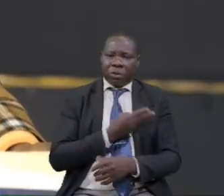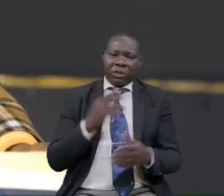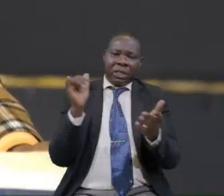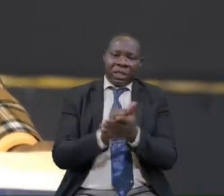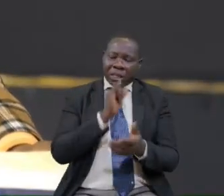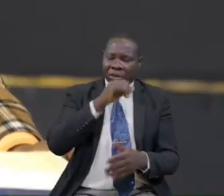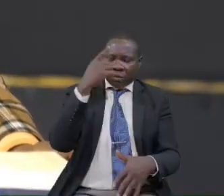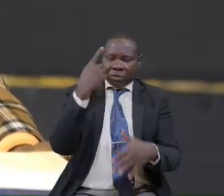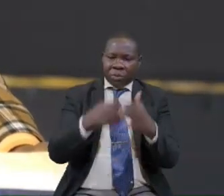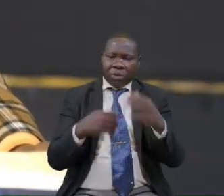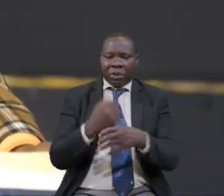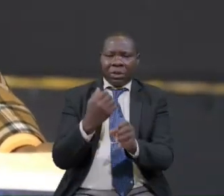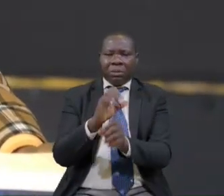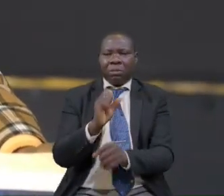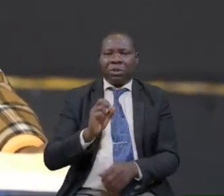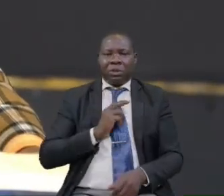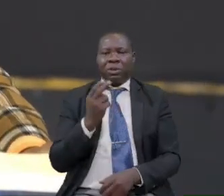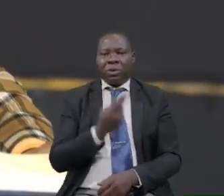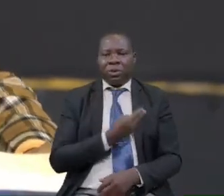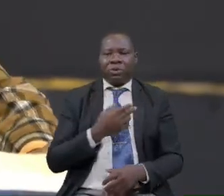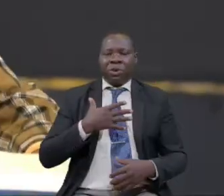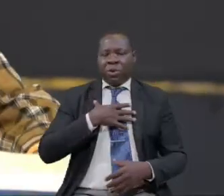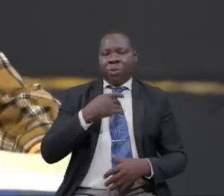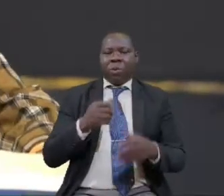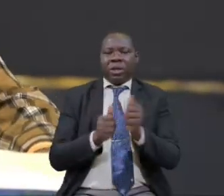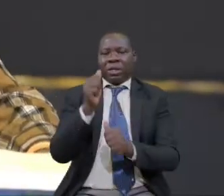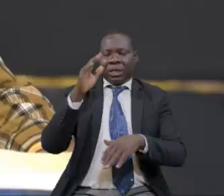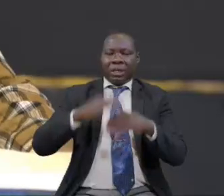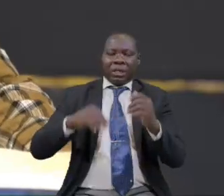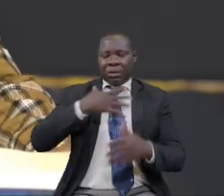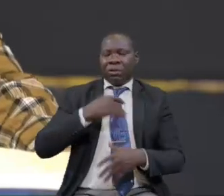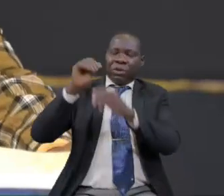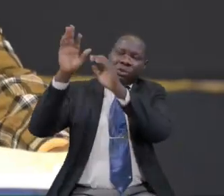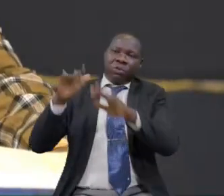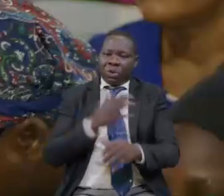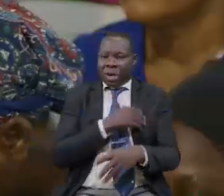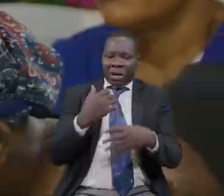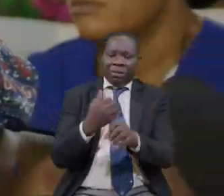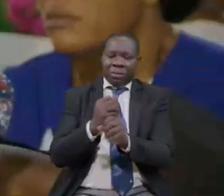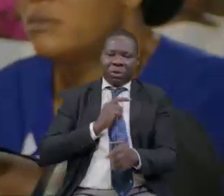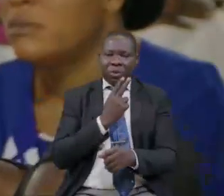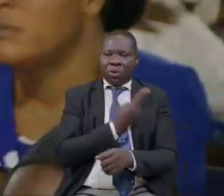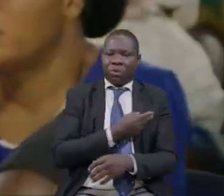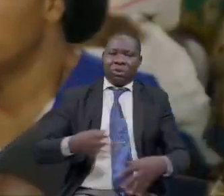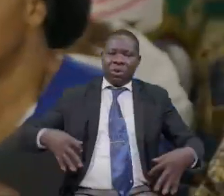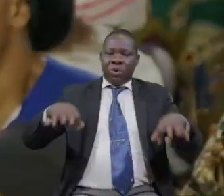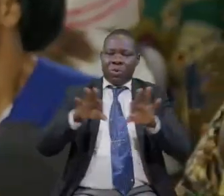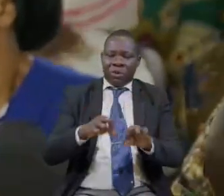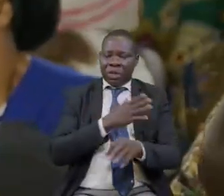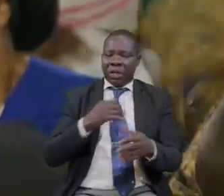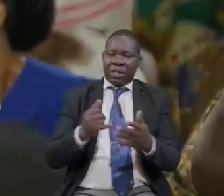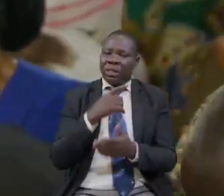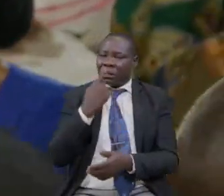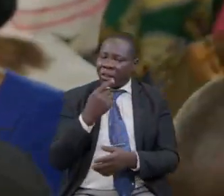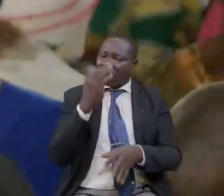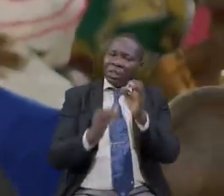makes us whiter than snow and makes us worthy. And it says, if you are the